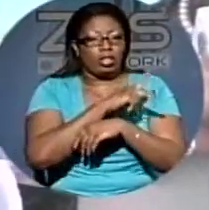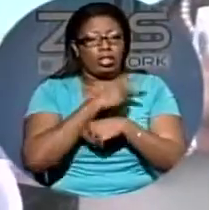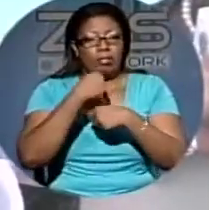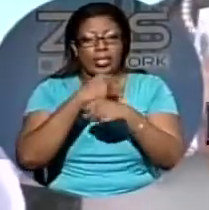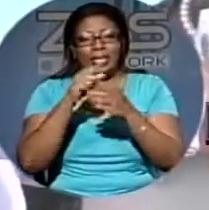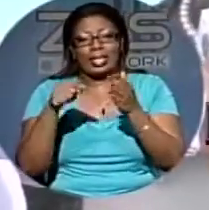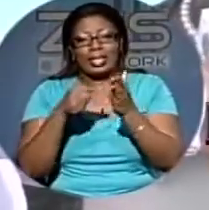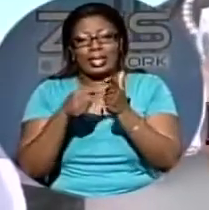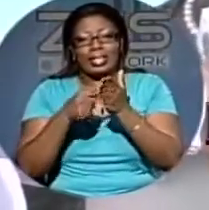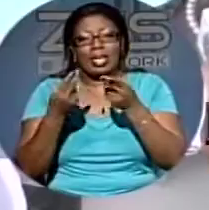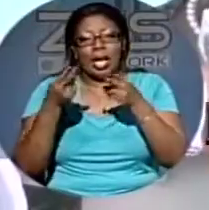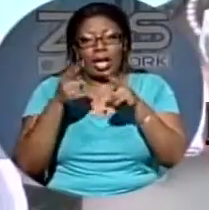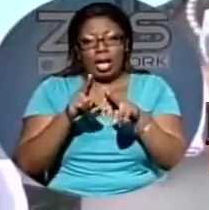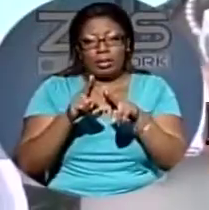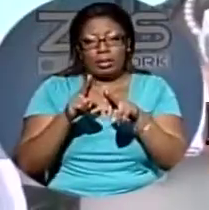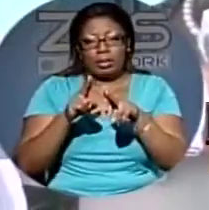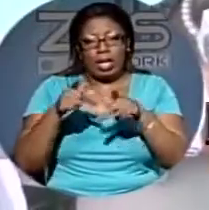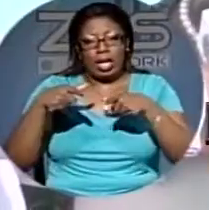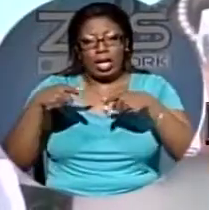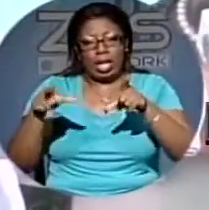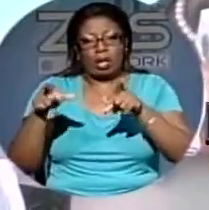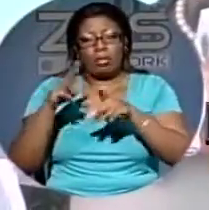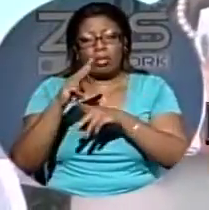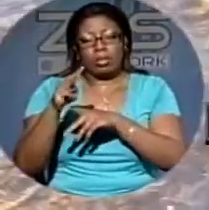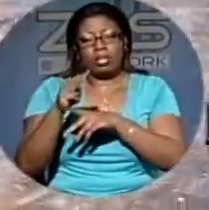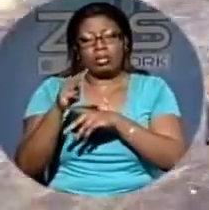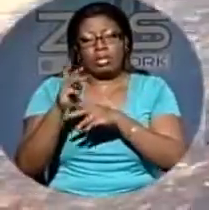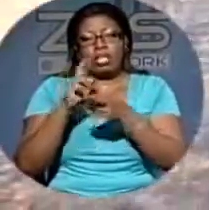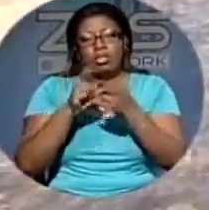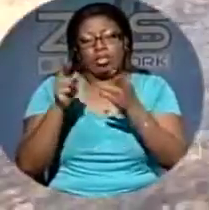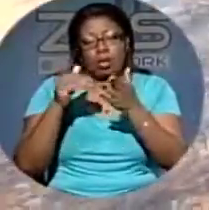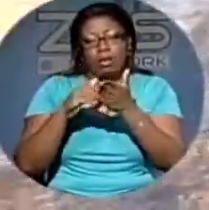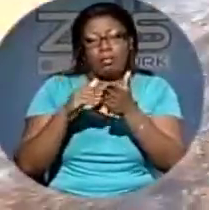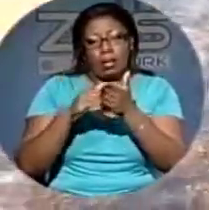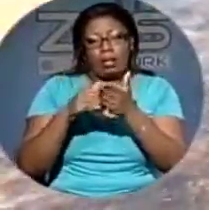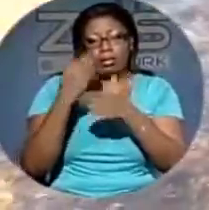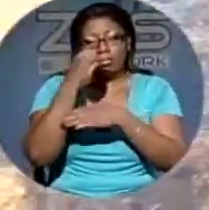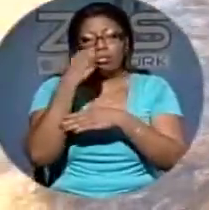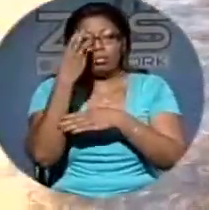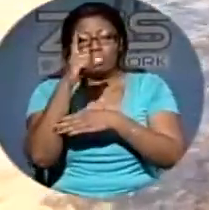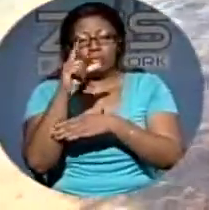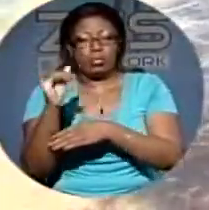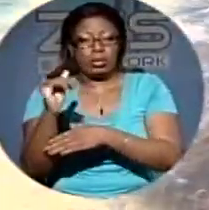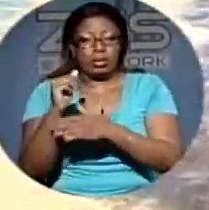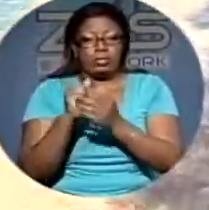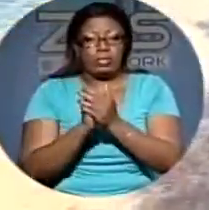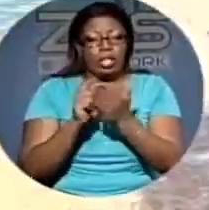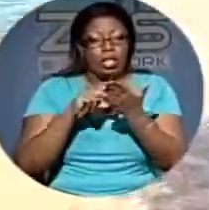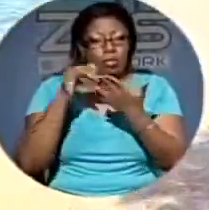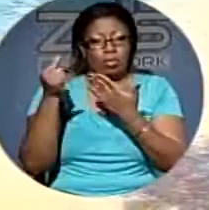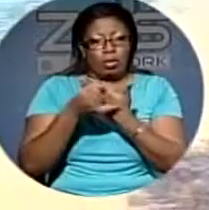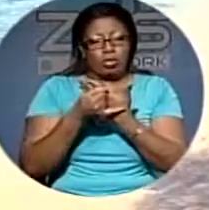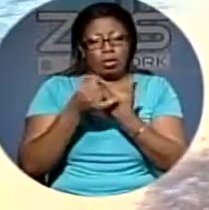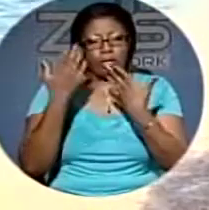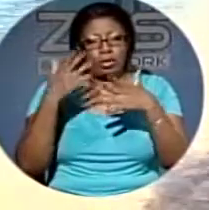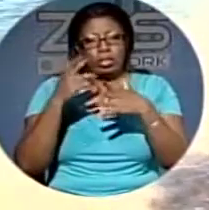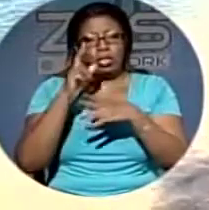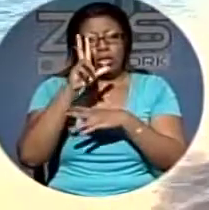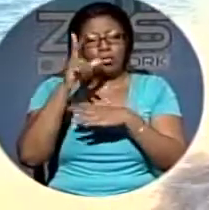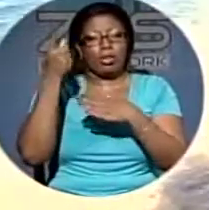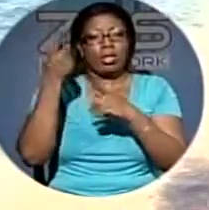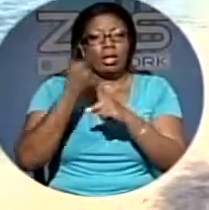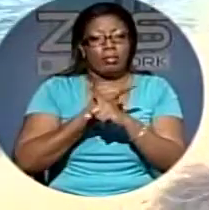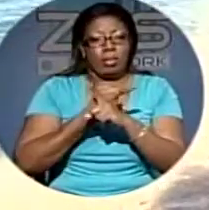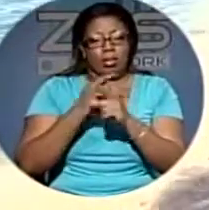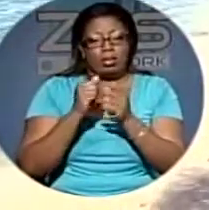this happen and allowing Montague to be restored to its former glory. The project is expected to be completed within 3 months.